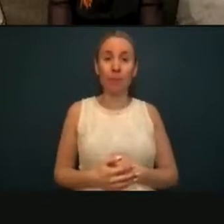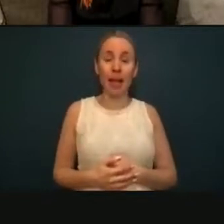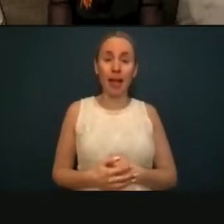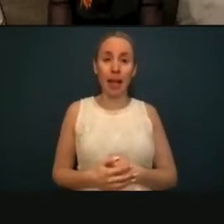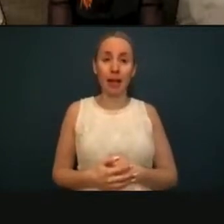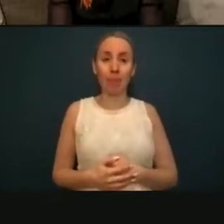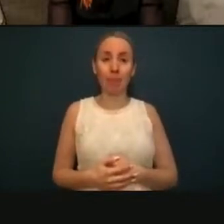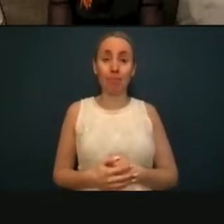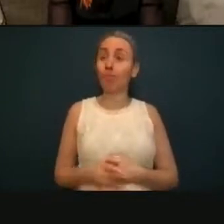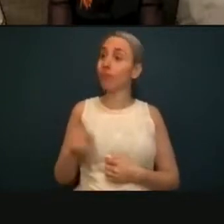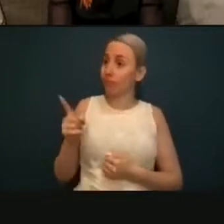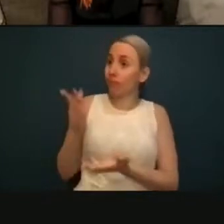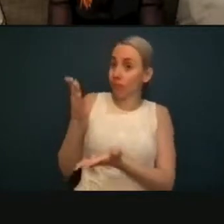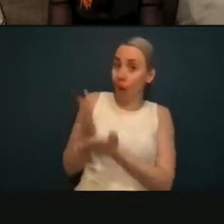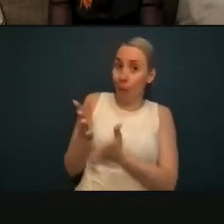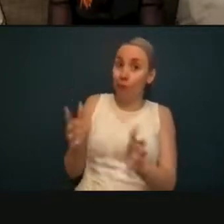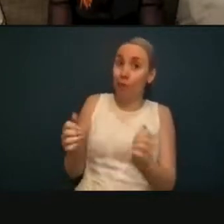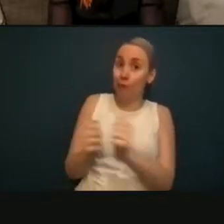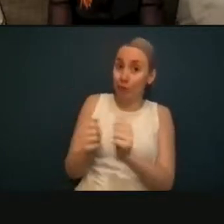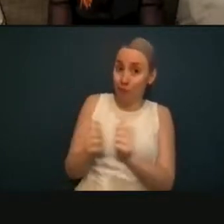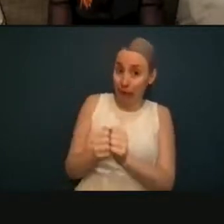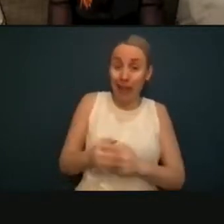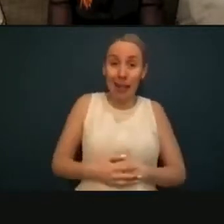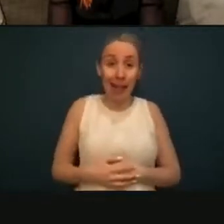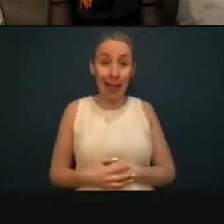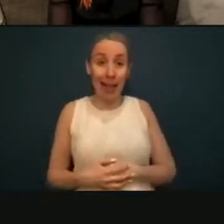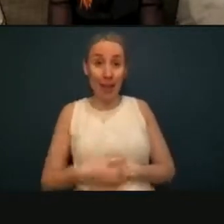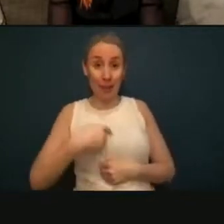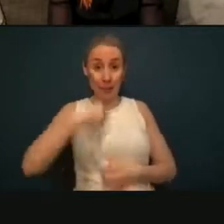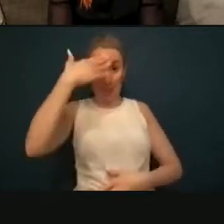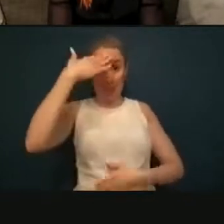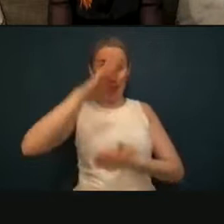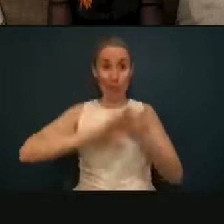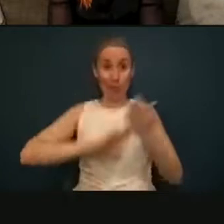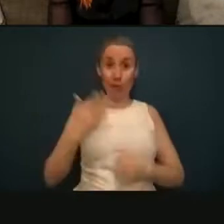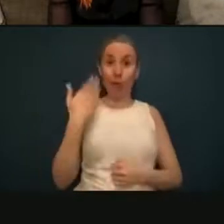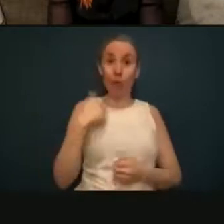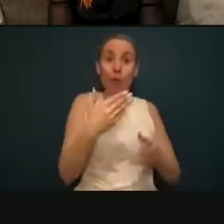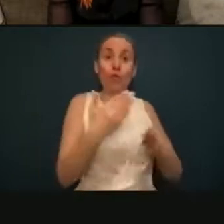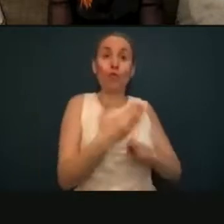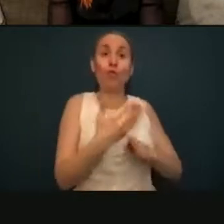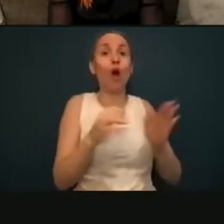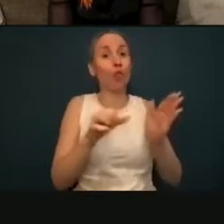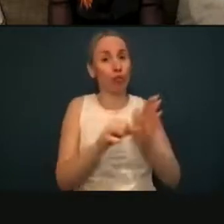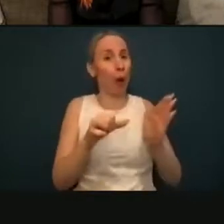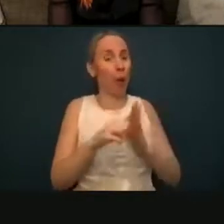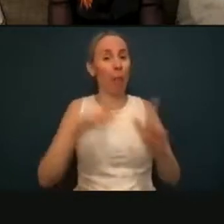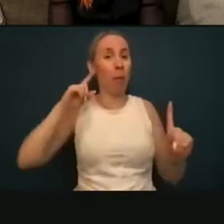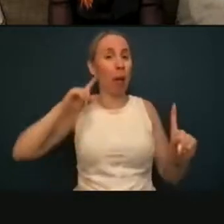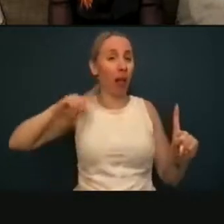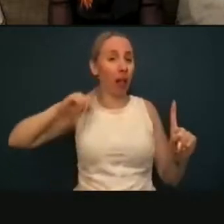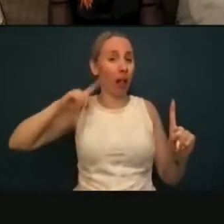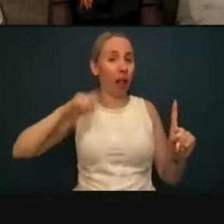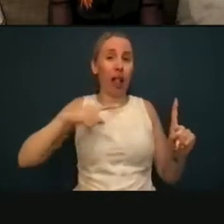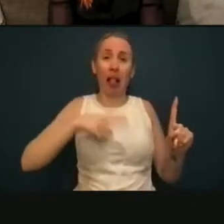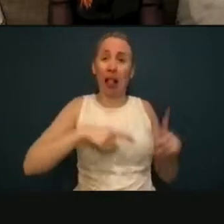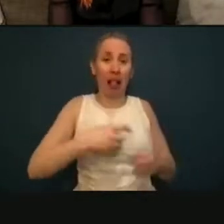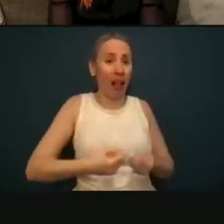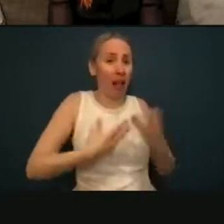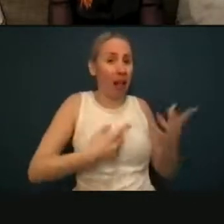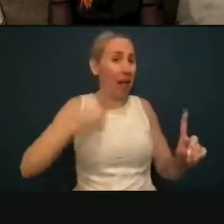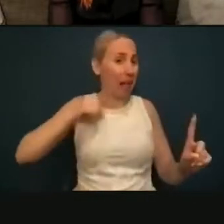two ways. So when I first encountered some of the problems that I was having at work, where, you know, they weren't listening and things were being